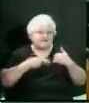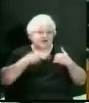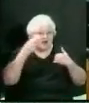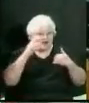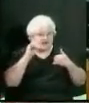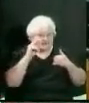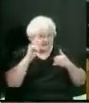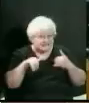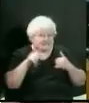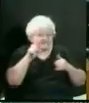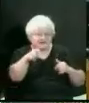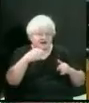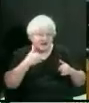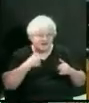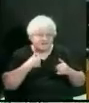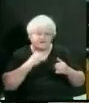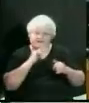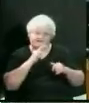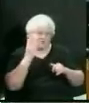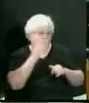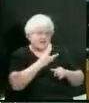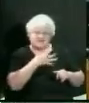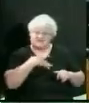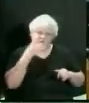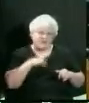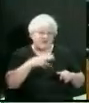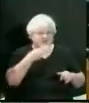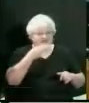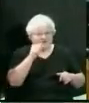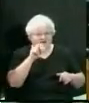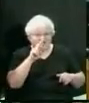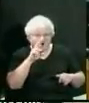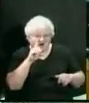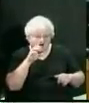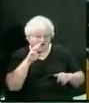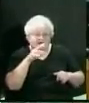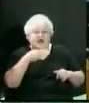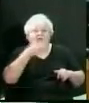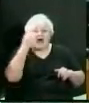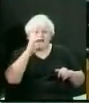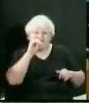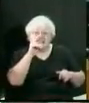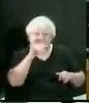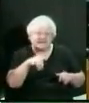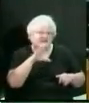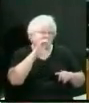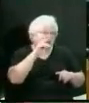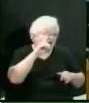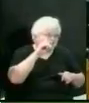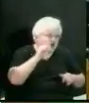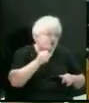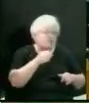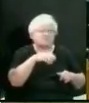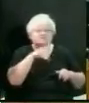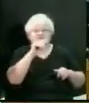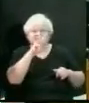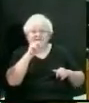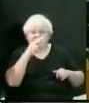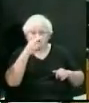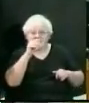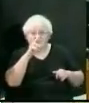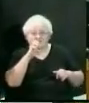live in West Knox County and you don't like apartment buildings and condos and high-density townhouses, you don't like this